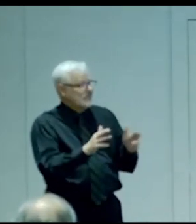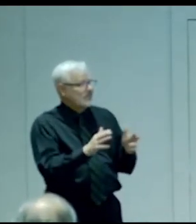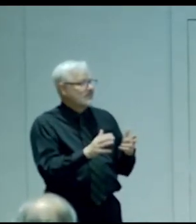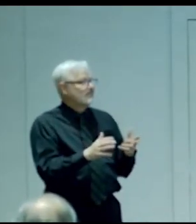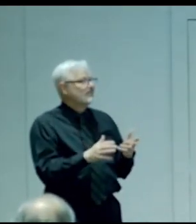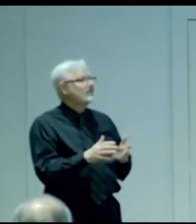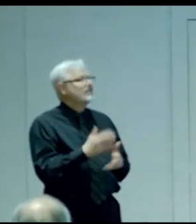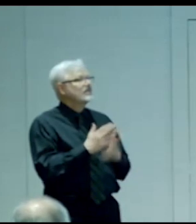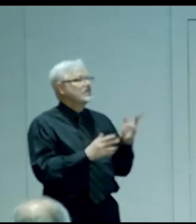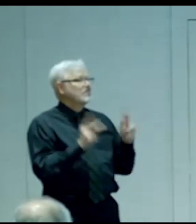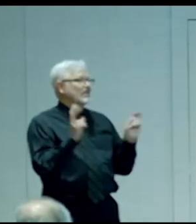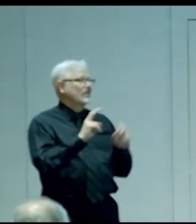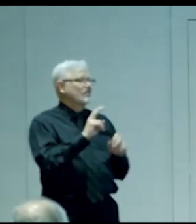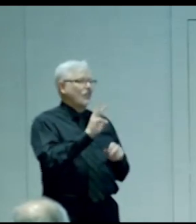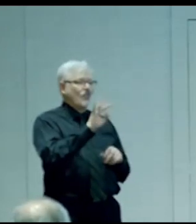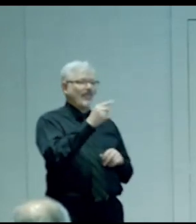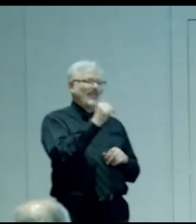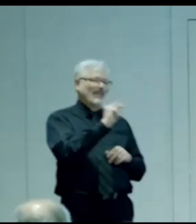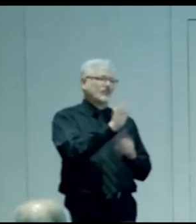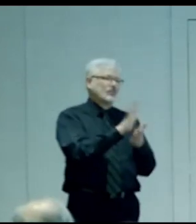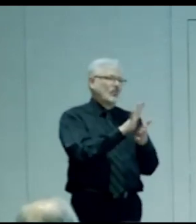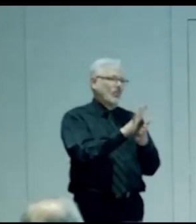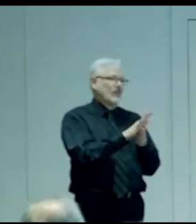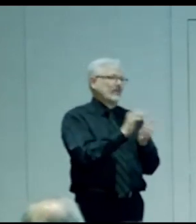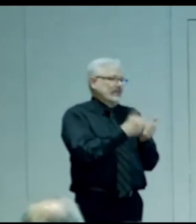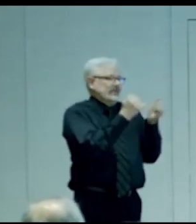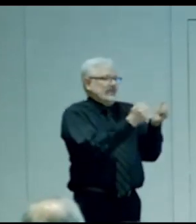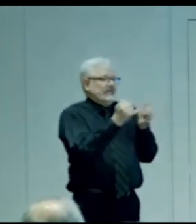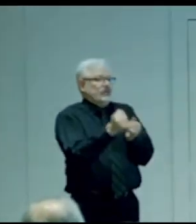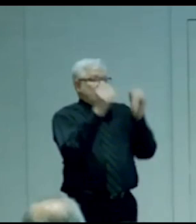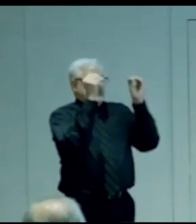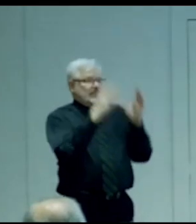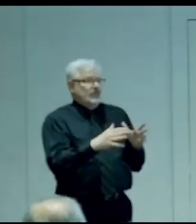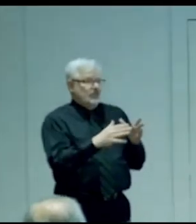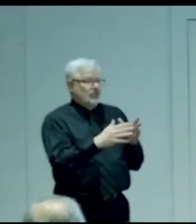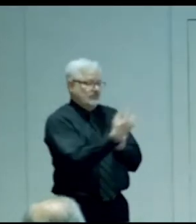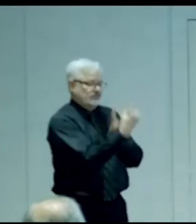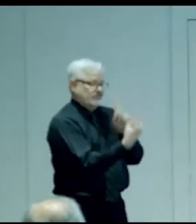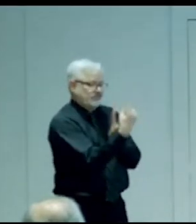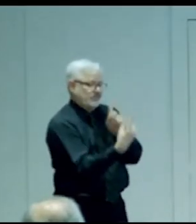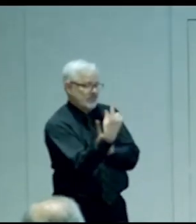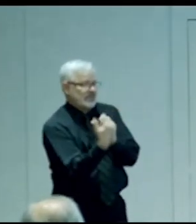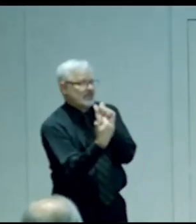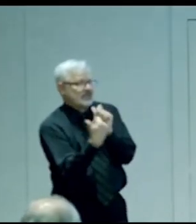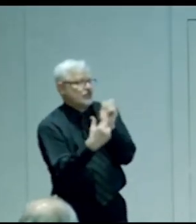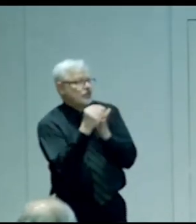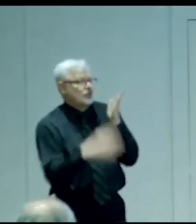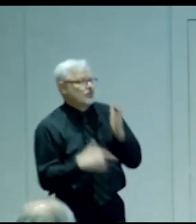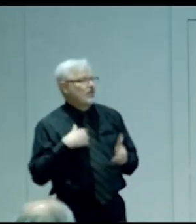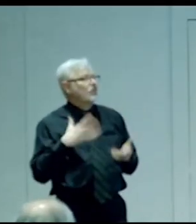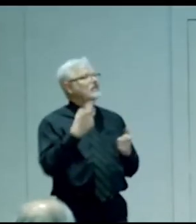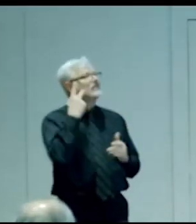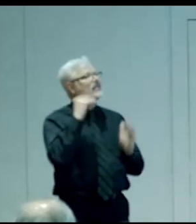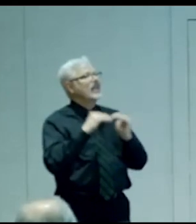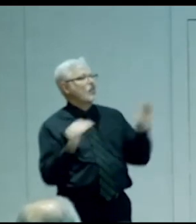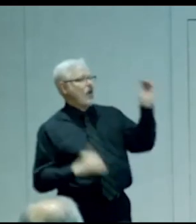call within school, where you have the individual teacher engaging the individual student, and we want to look at the